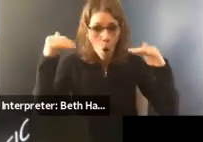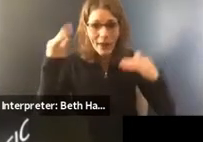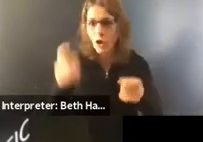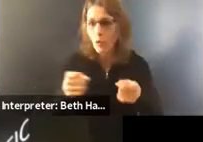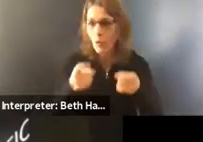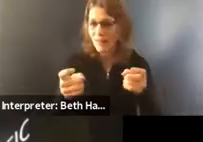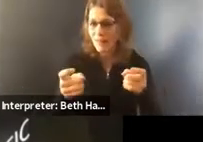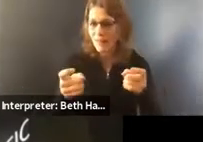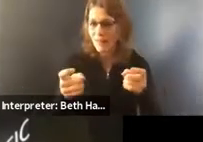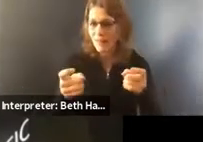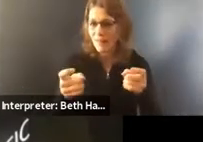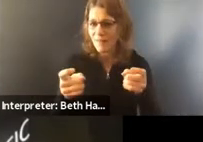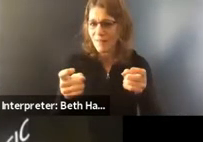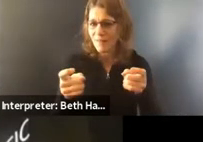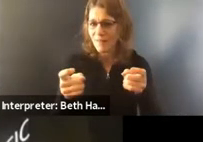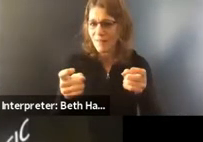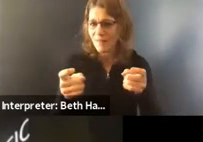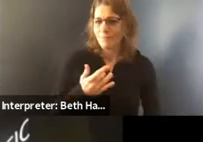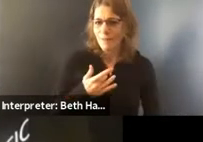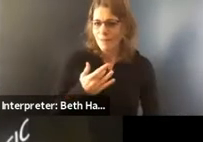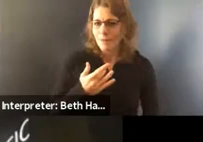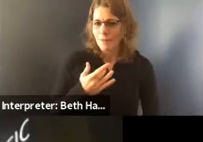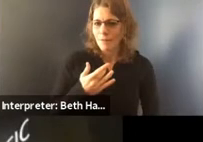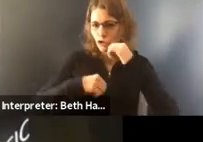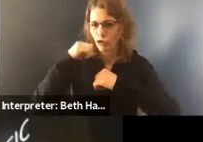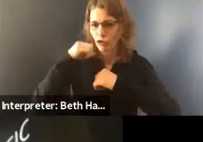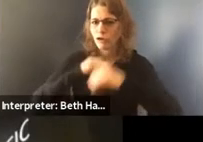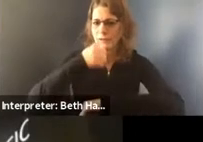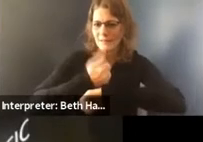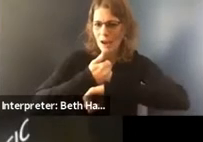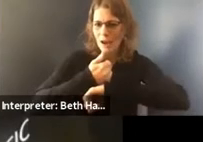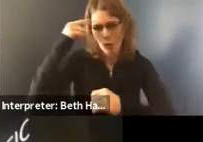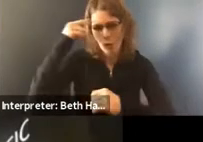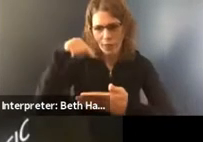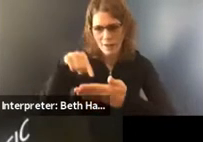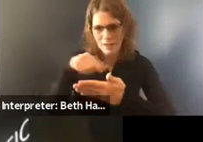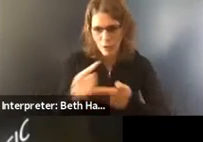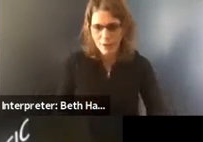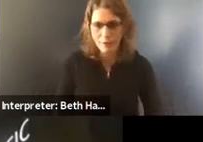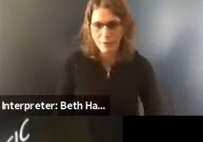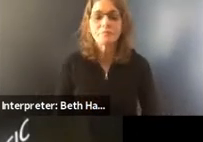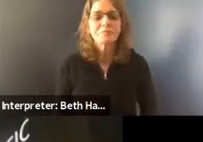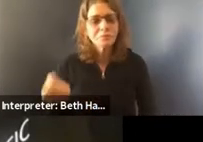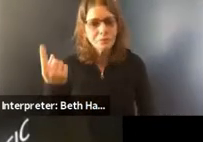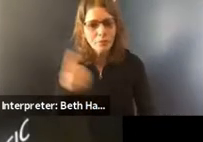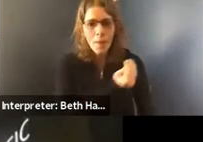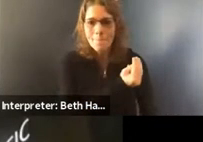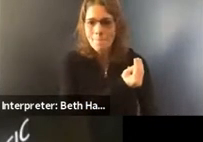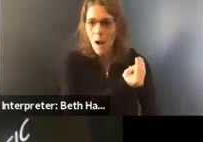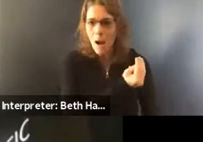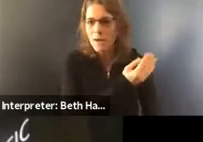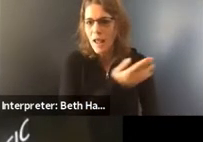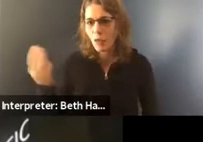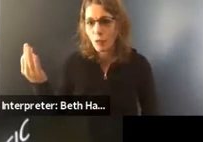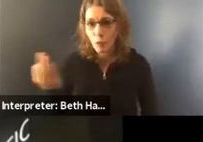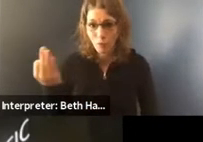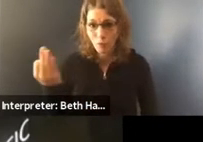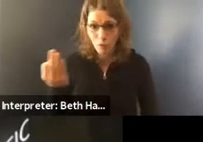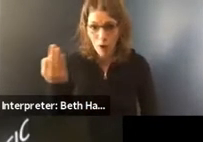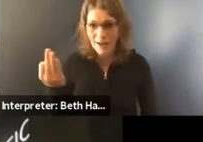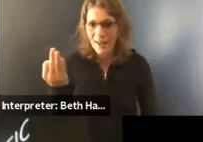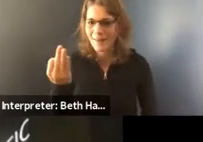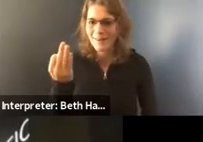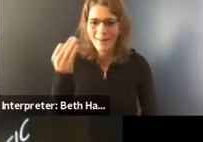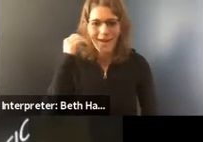the structure that we have. But basically, between Monday and Friday, every day has the same